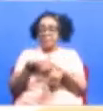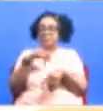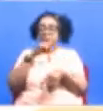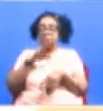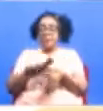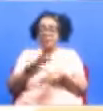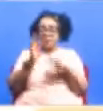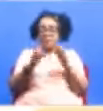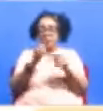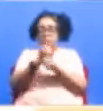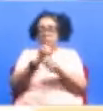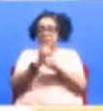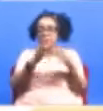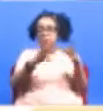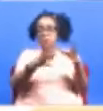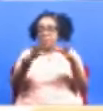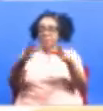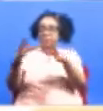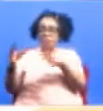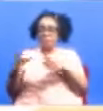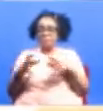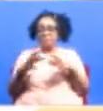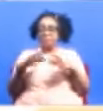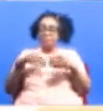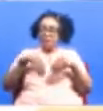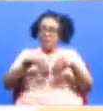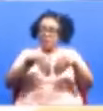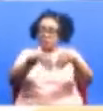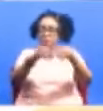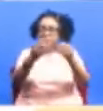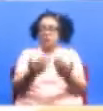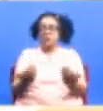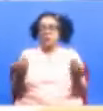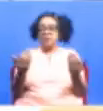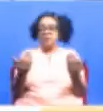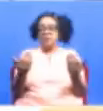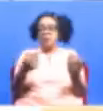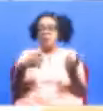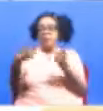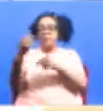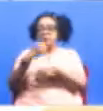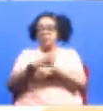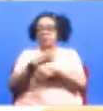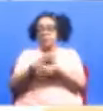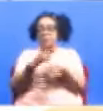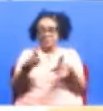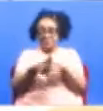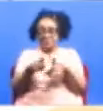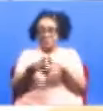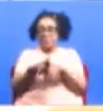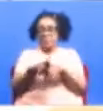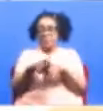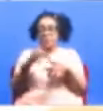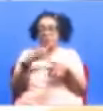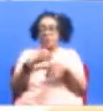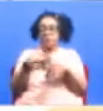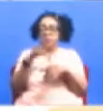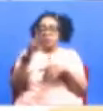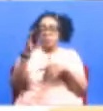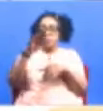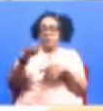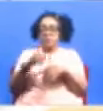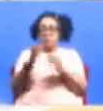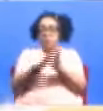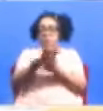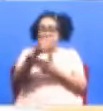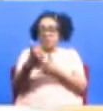wakiweza kuungana kwa vikundi waweze kuwazindikiza wale watoto kwenda shule. Nao pia askari wetu wakiongeza na